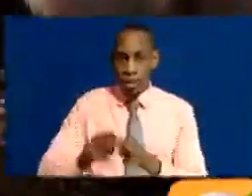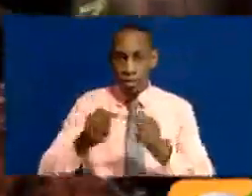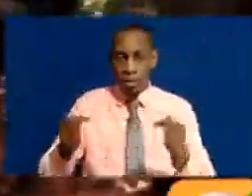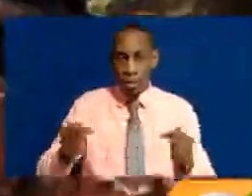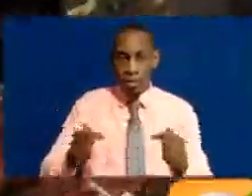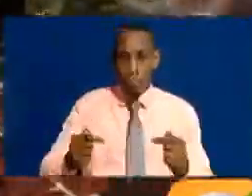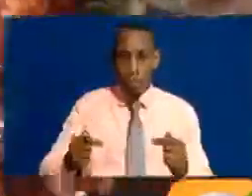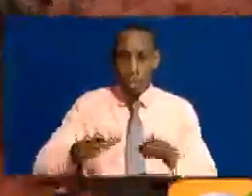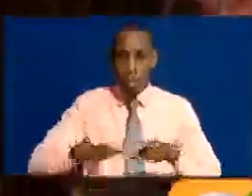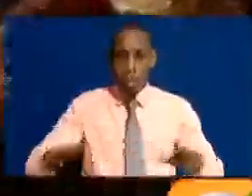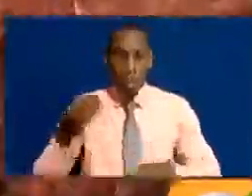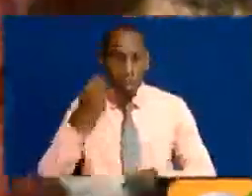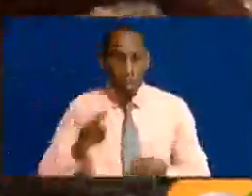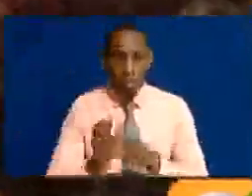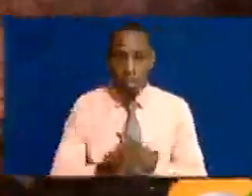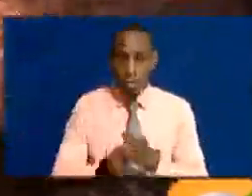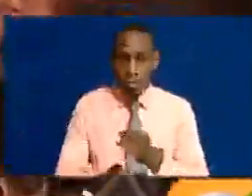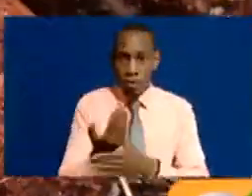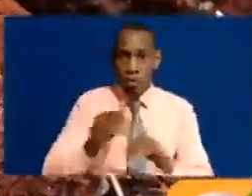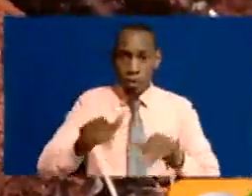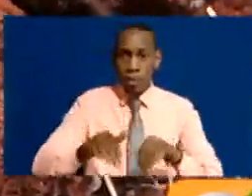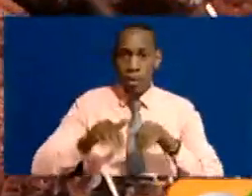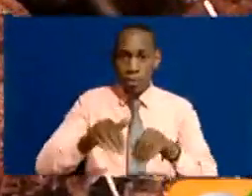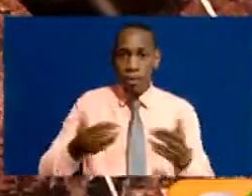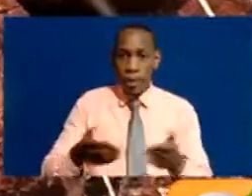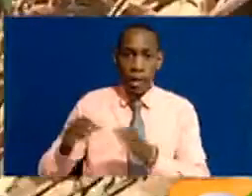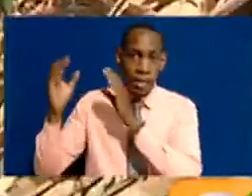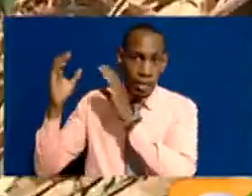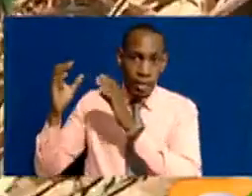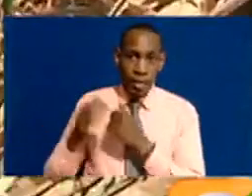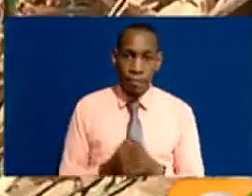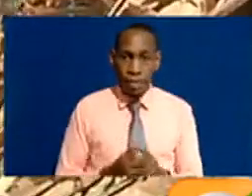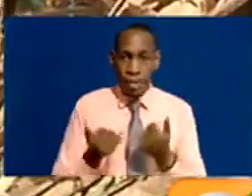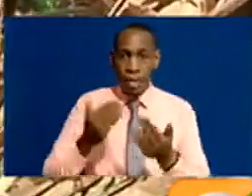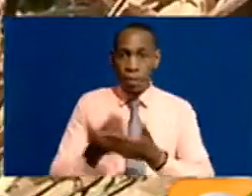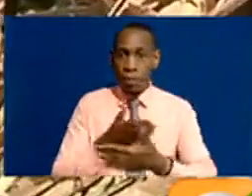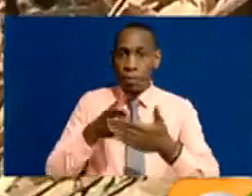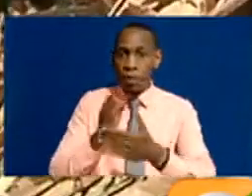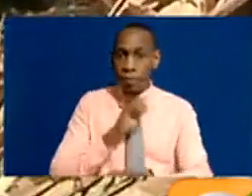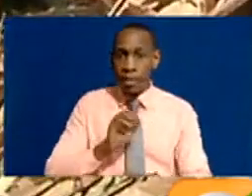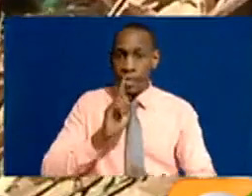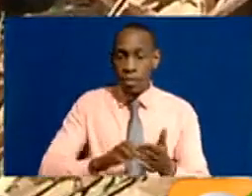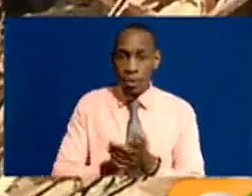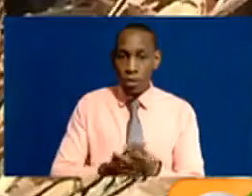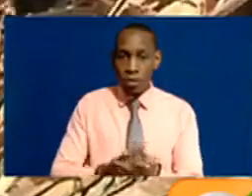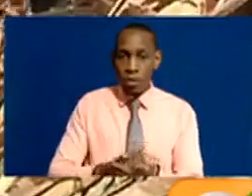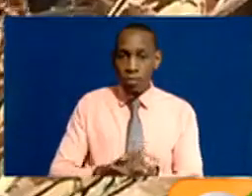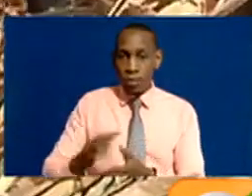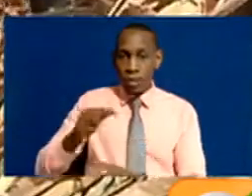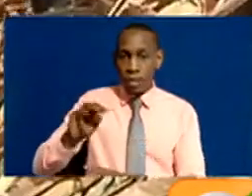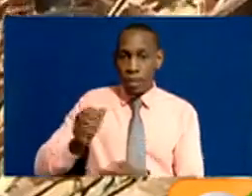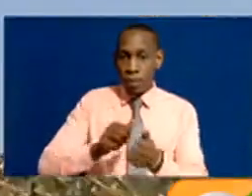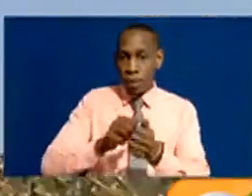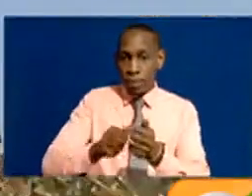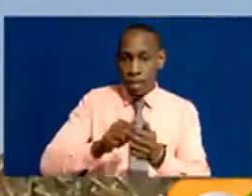streak disease. The crop is being cultivated in areas like Kilifi. This lift in the ban now means that modified maize